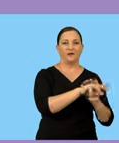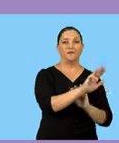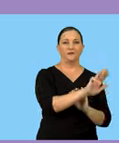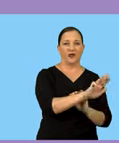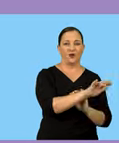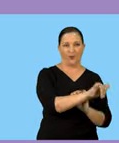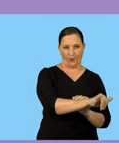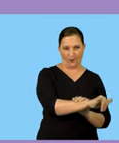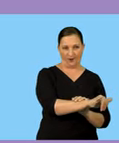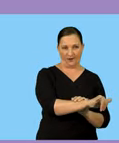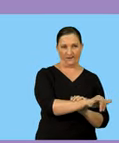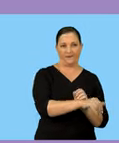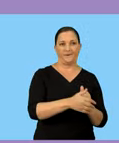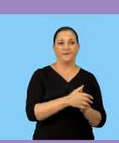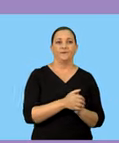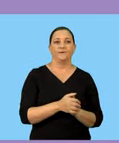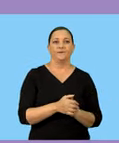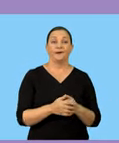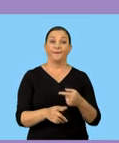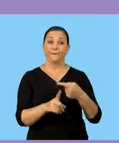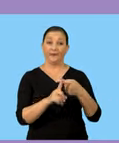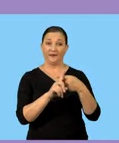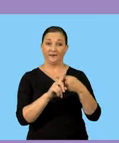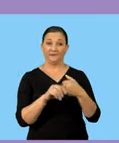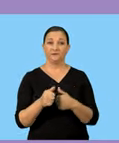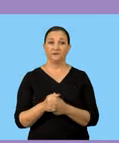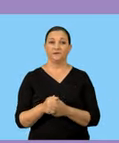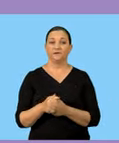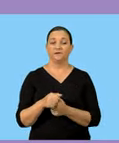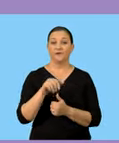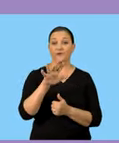-9y. And we are adding, we are going to